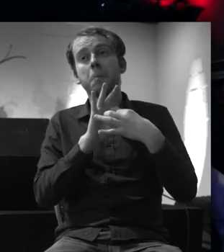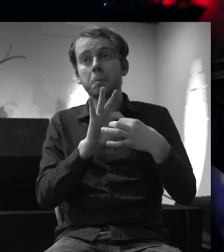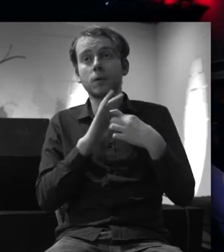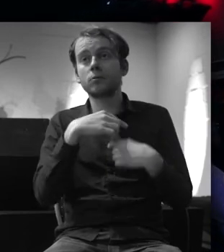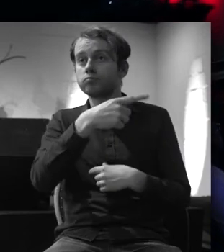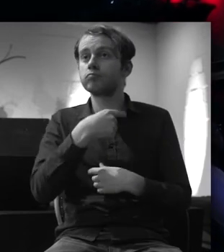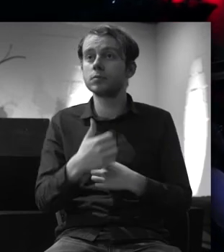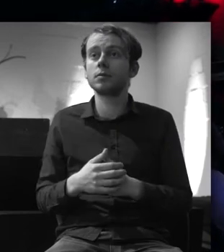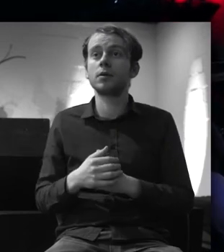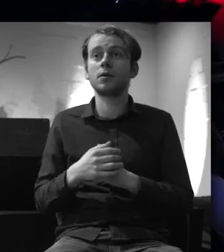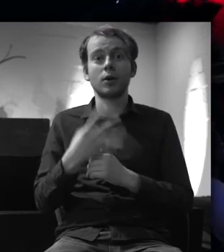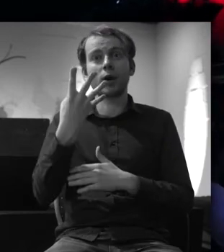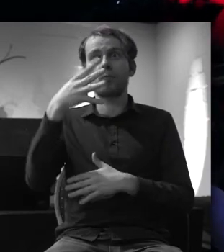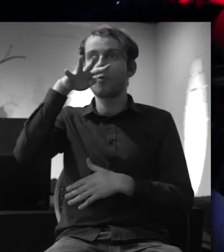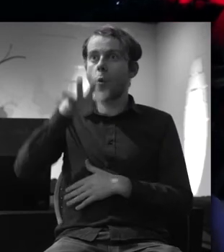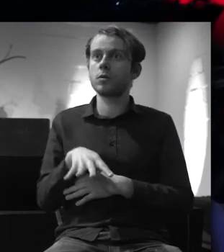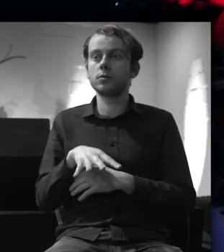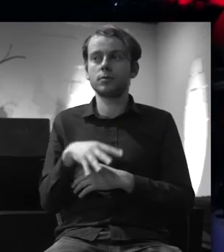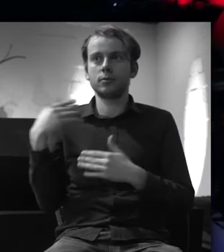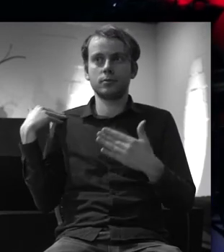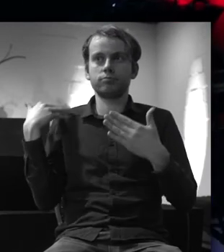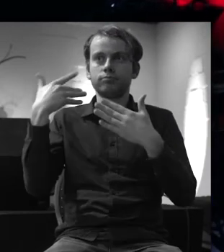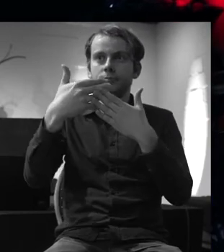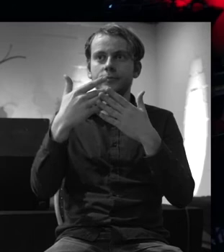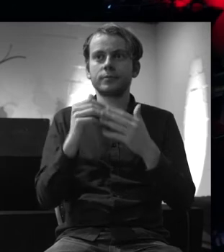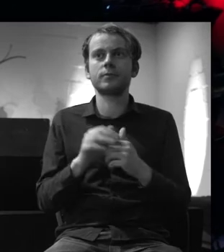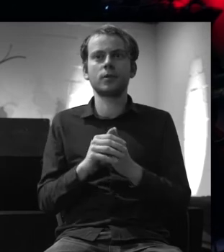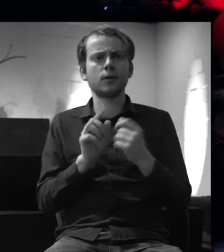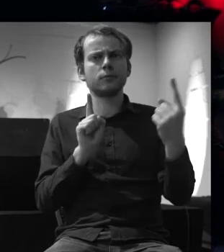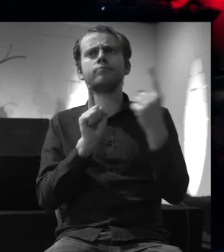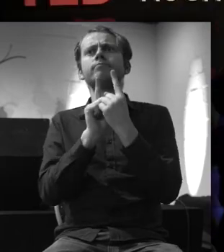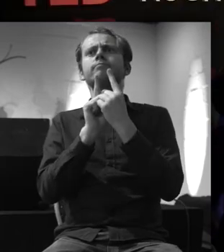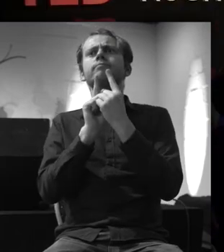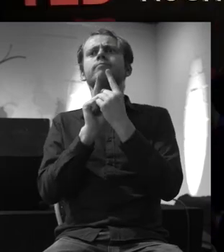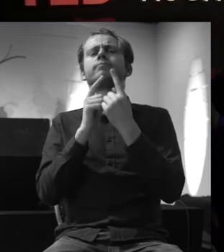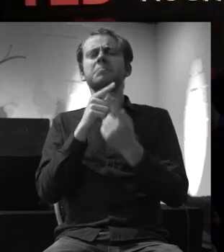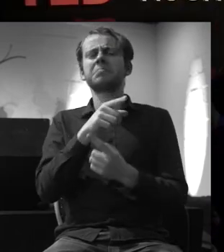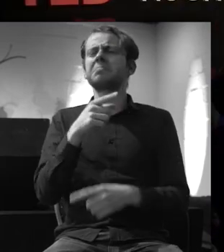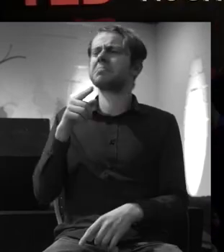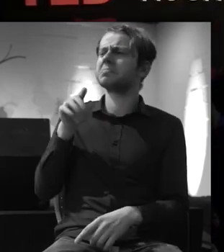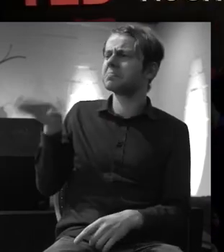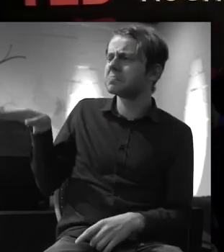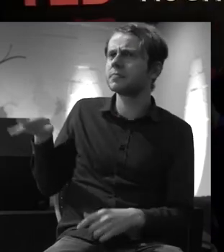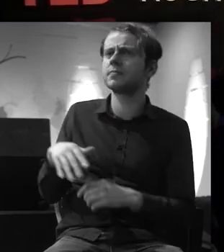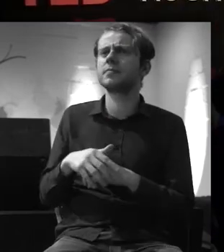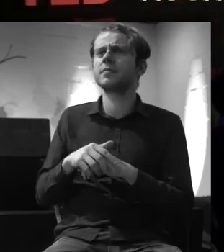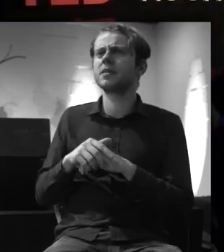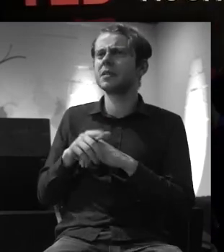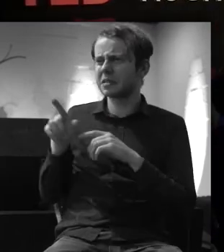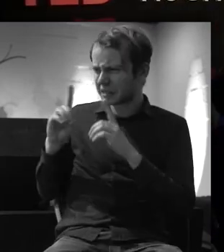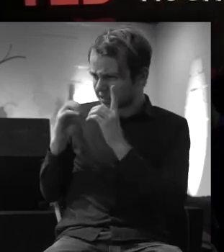after 4 months, he was coming and telling me, Mazen, like when I'm dealing with you, and the more I'm staying in the district, I can see the